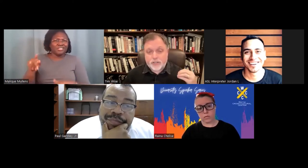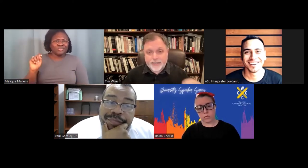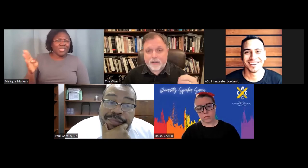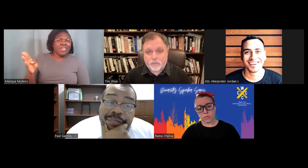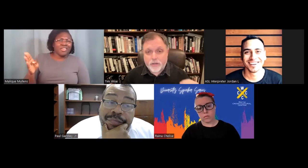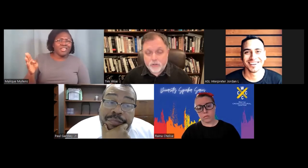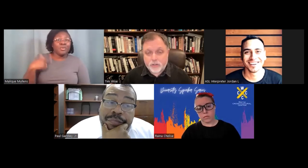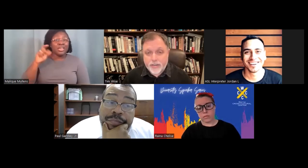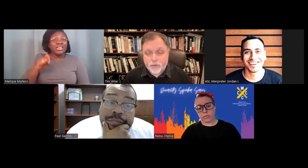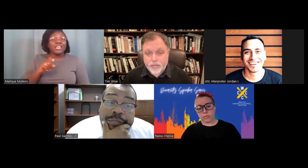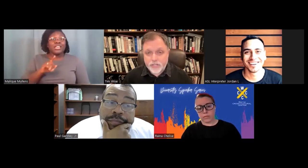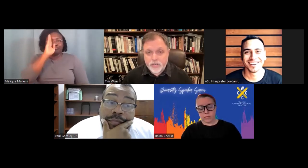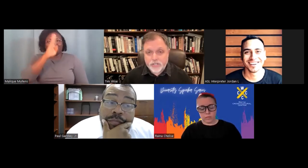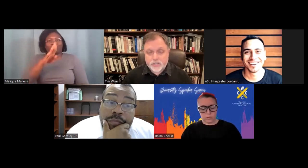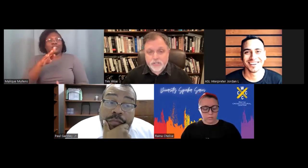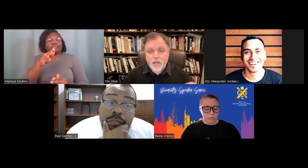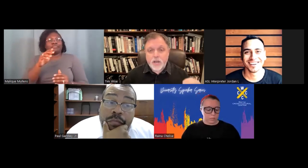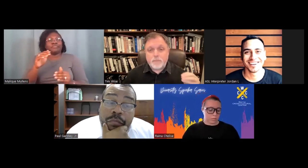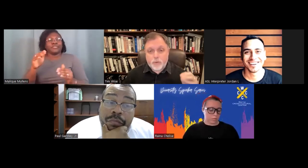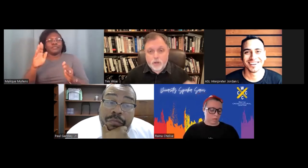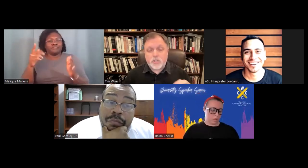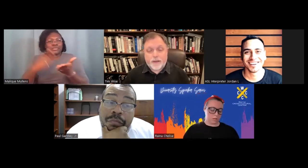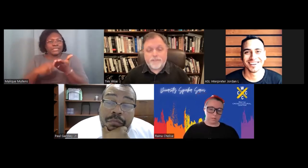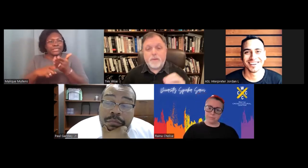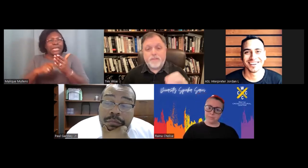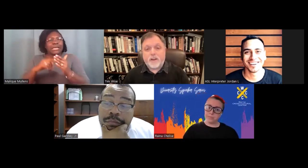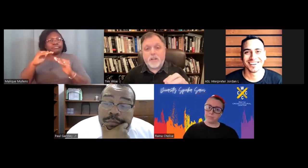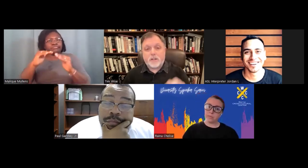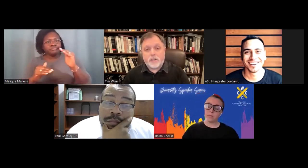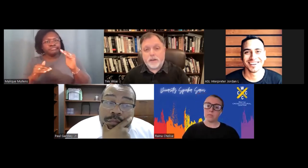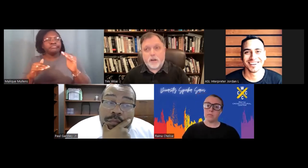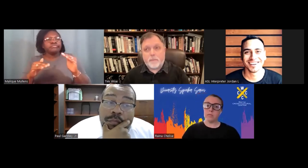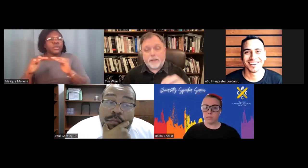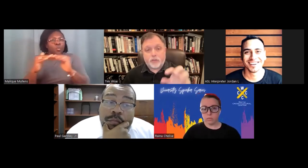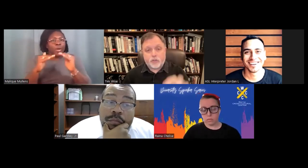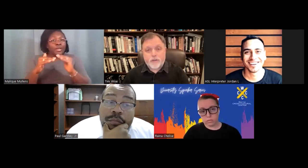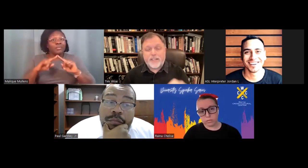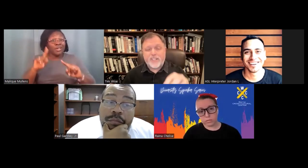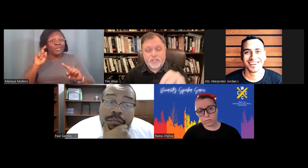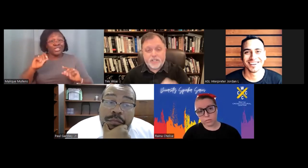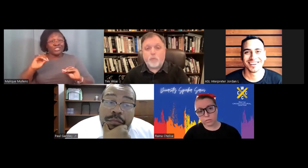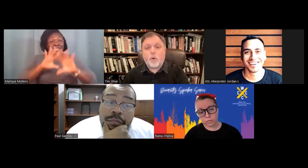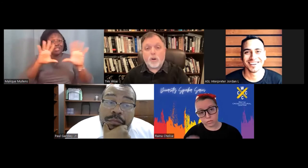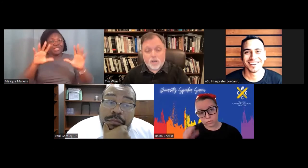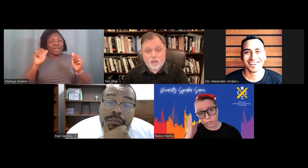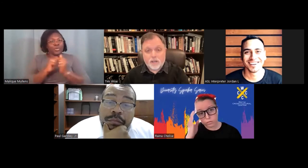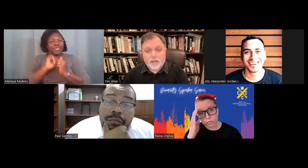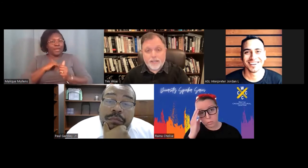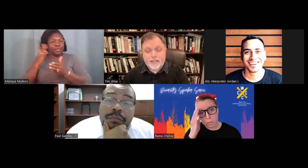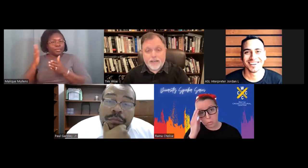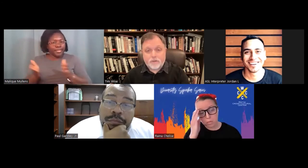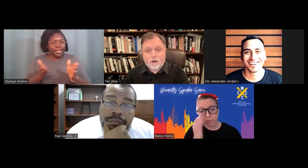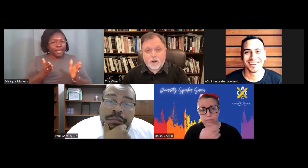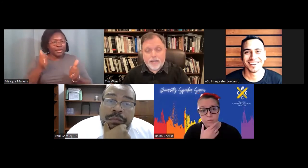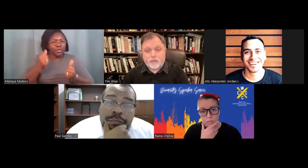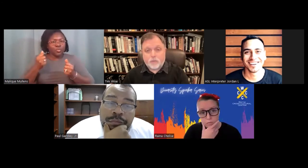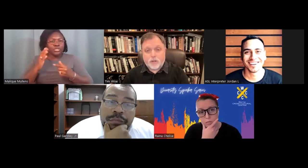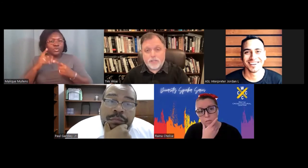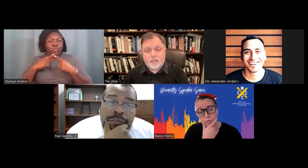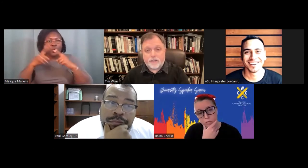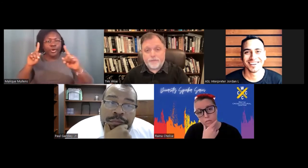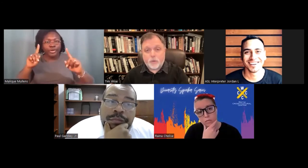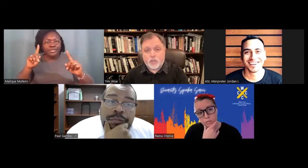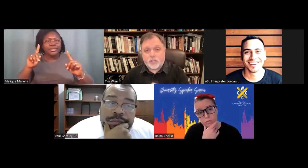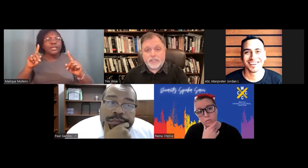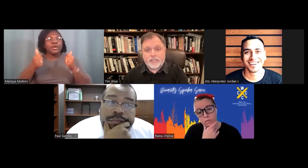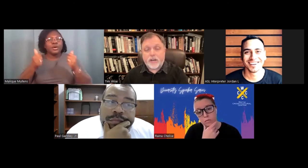intentional attack on racial inequity and injustice, but we also have to be very clear about the strategies that work in that regard and the ones